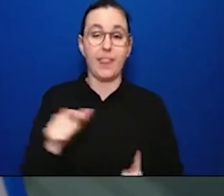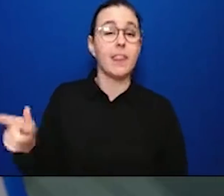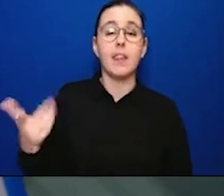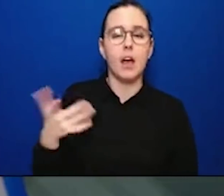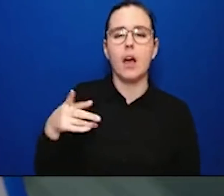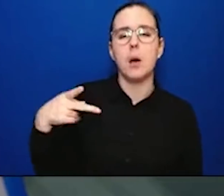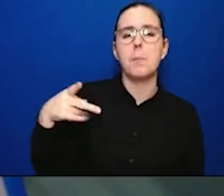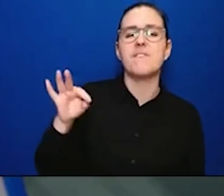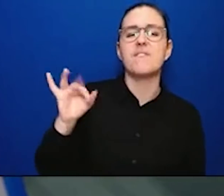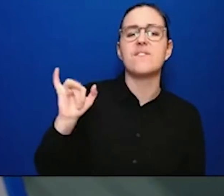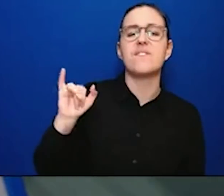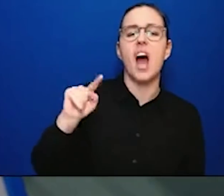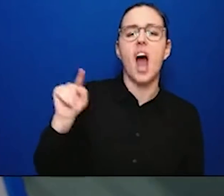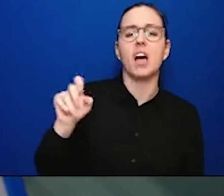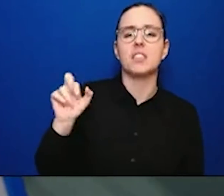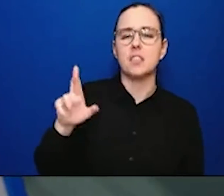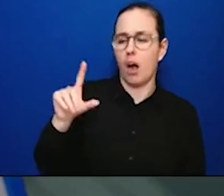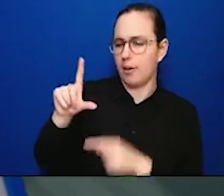vaccine.